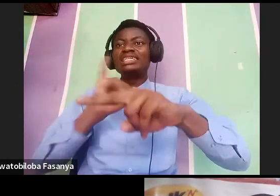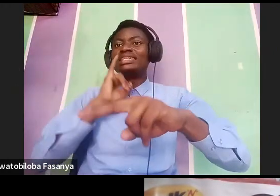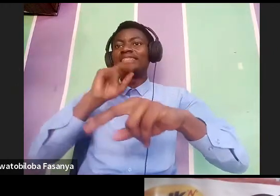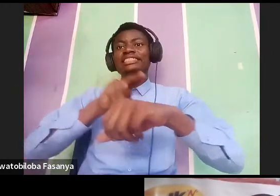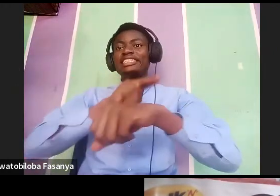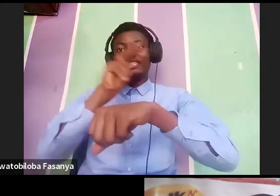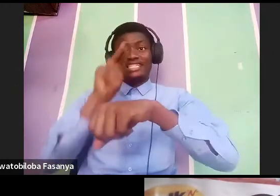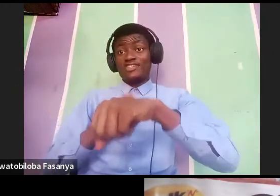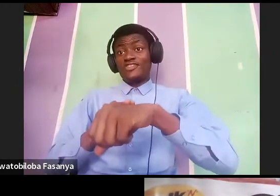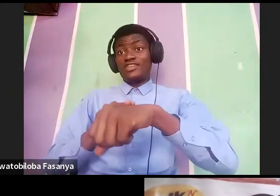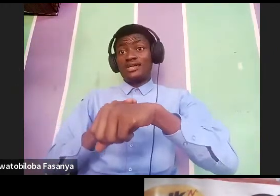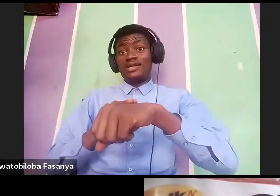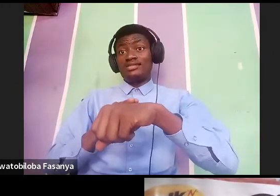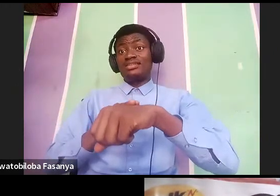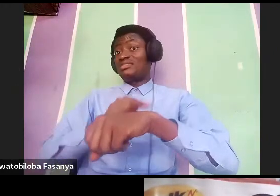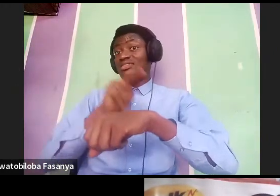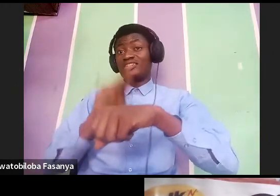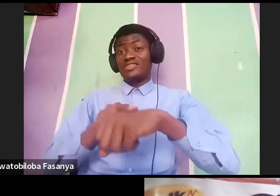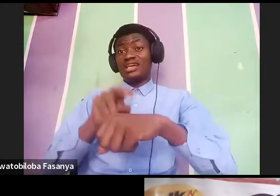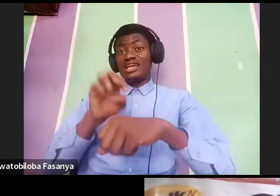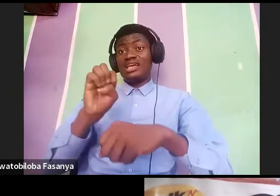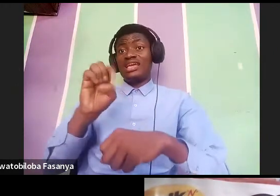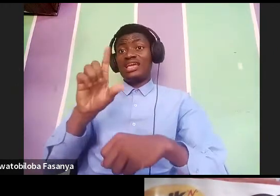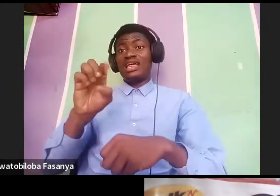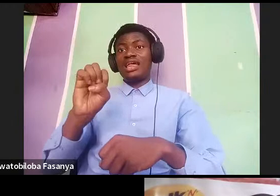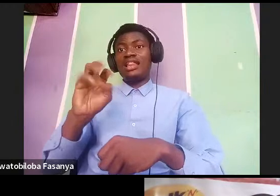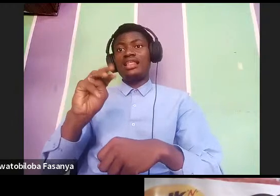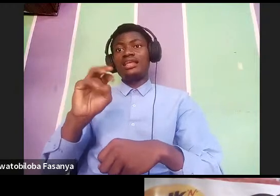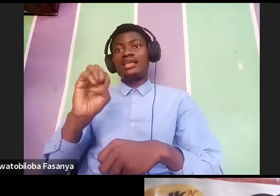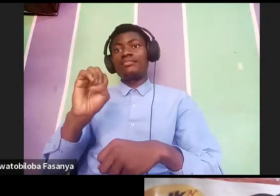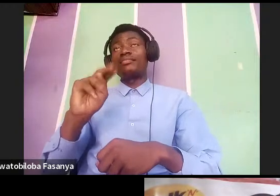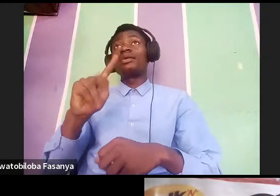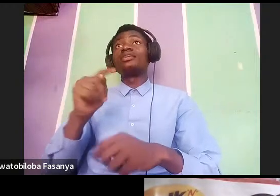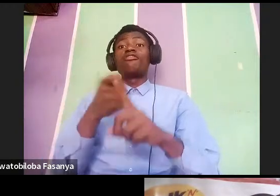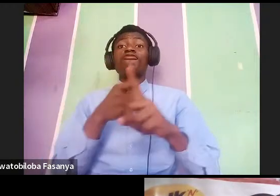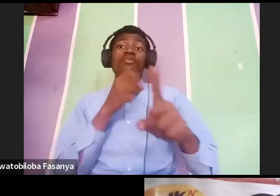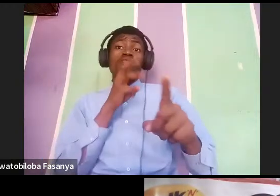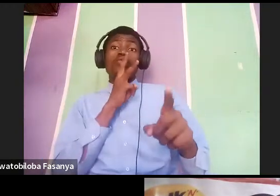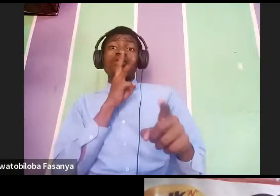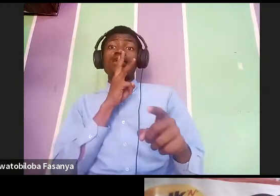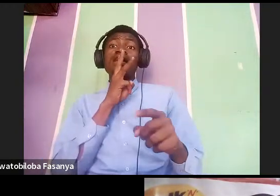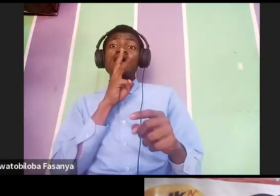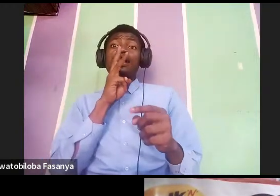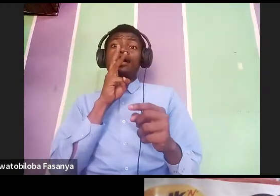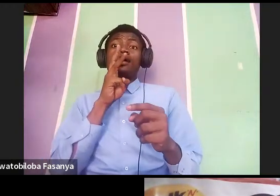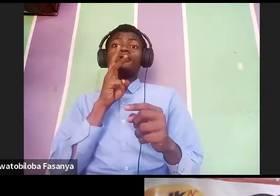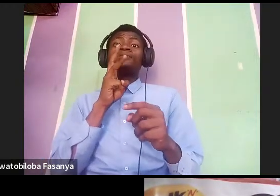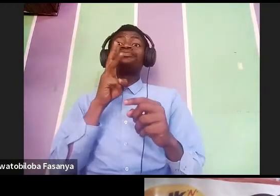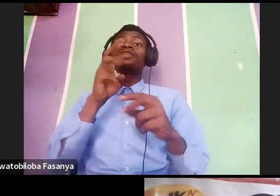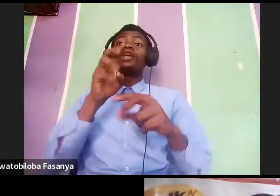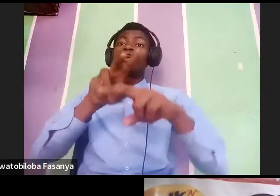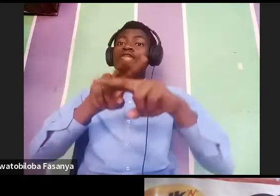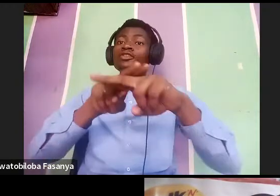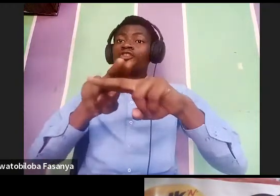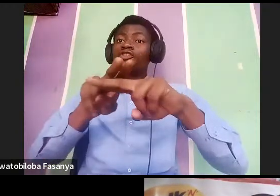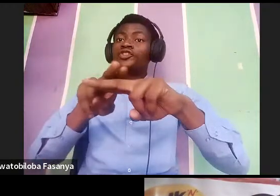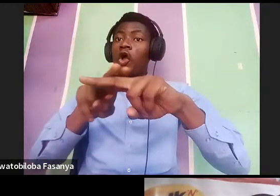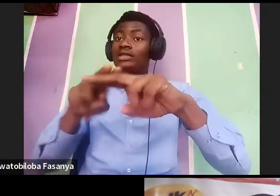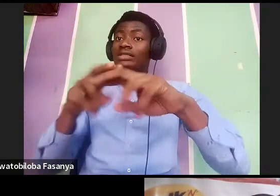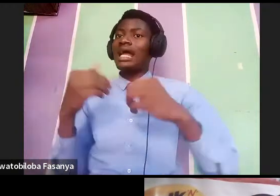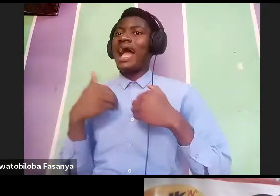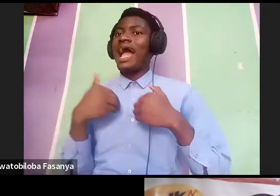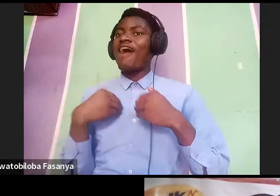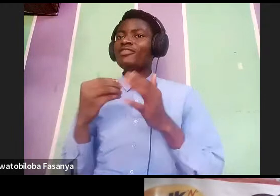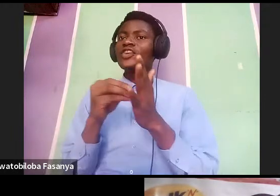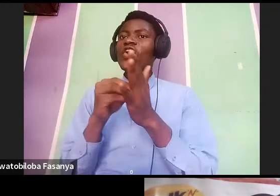the surface of that, of course, most salt does it from seawater and everything. So, salt has its own therapeutic effect, and that's why a lot of people tend to make